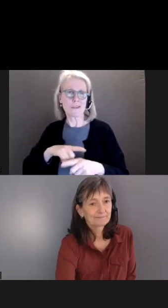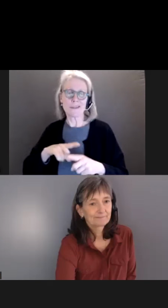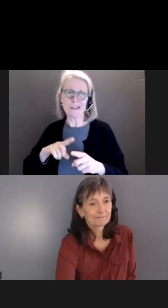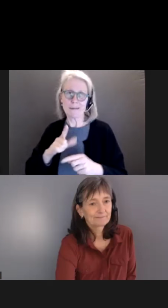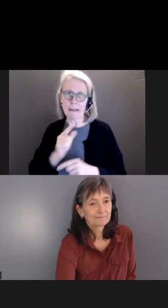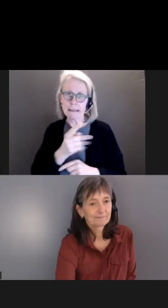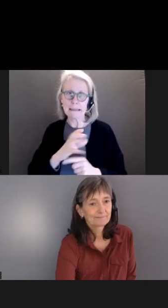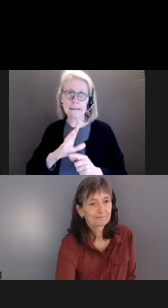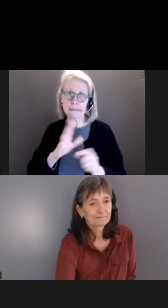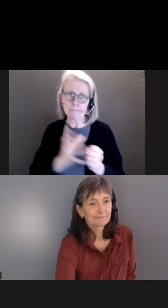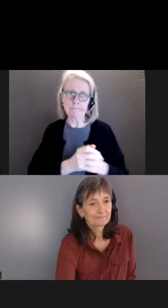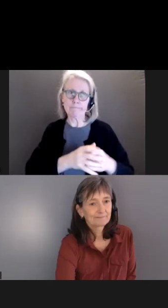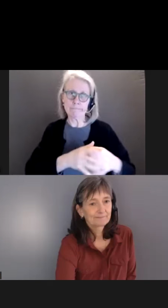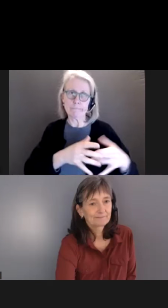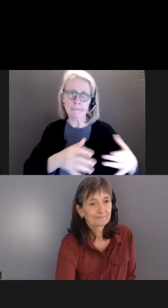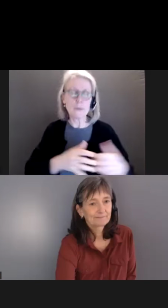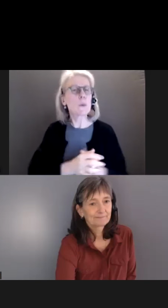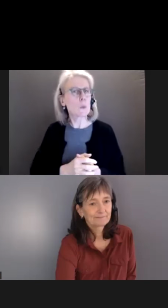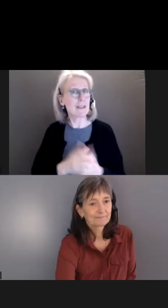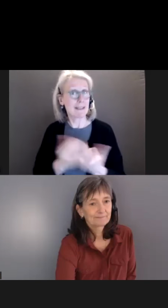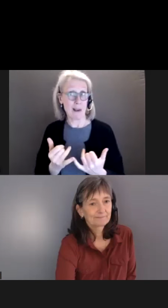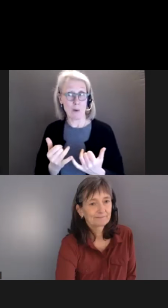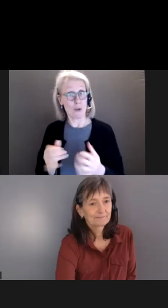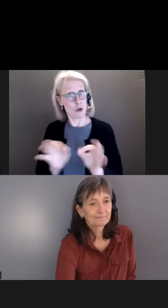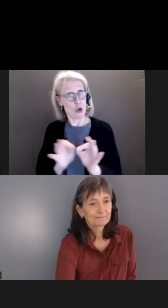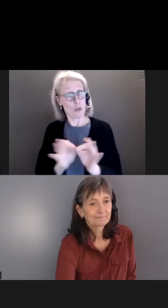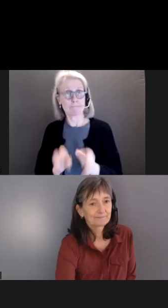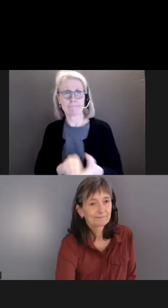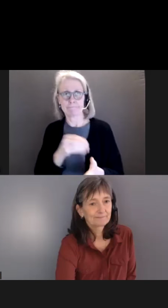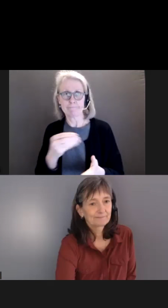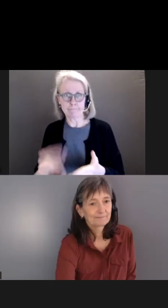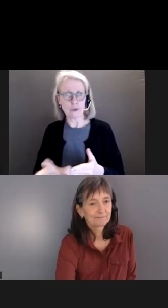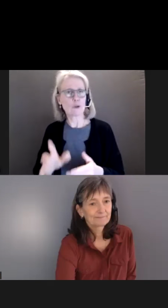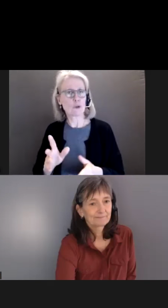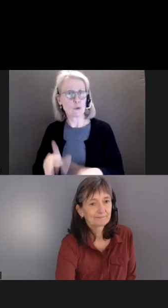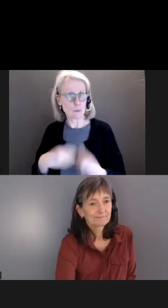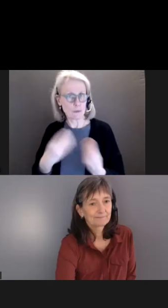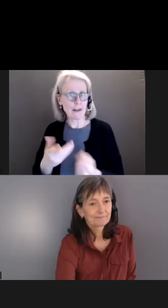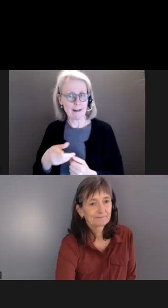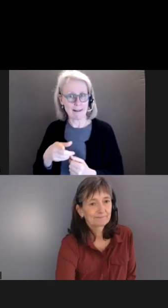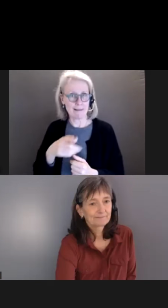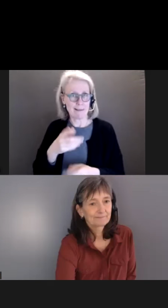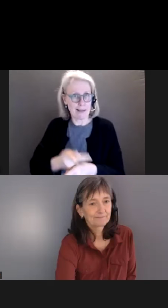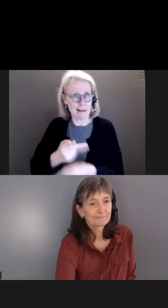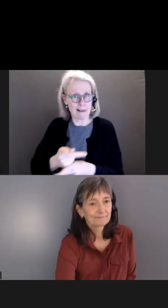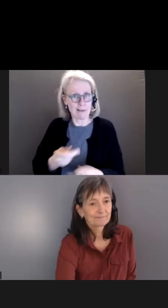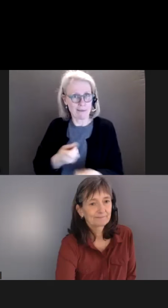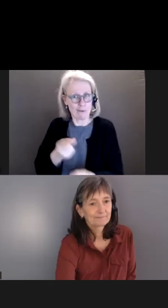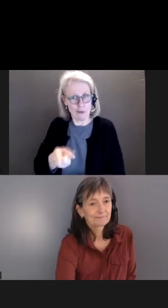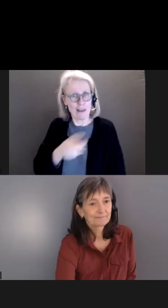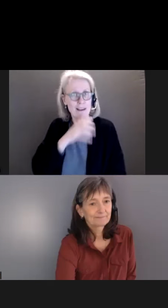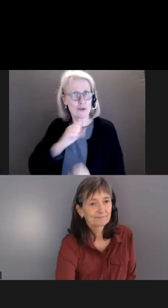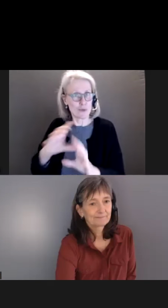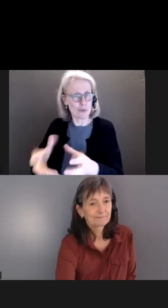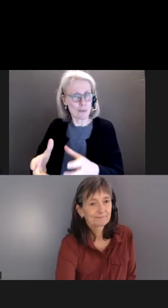care. Not only has this made it more expensive to provide publicly funded long-term care to Canada's aging population, but it has also resulted